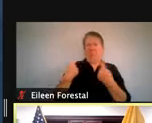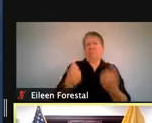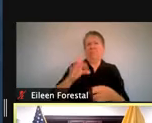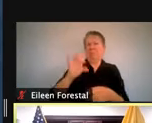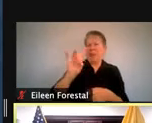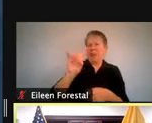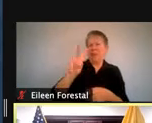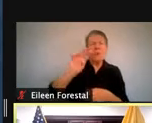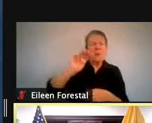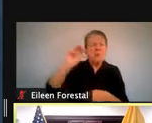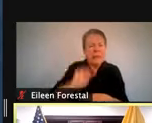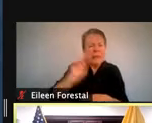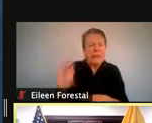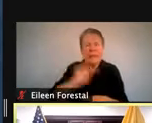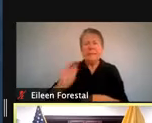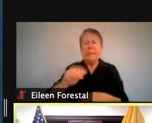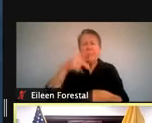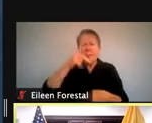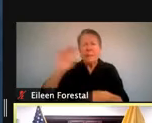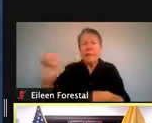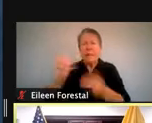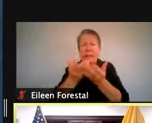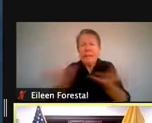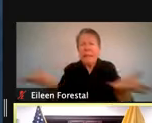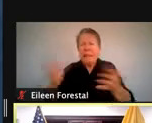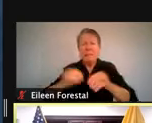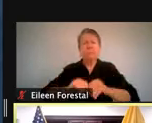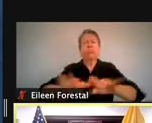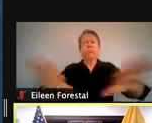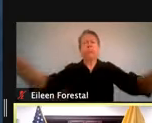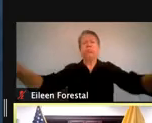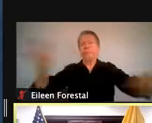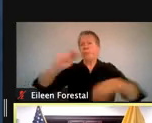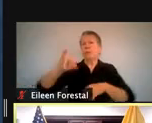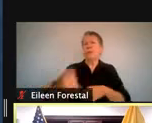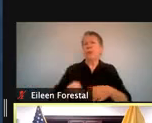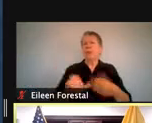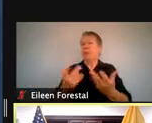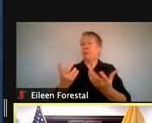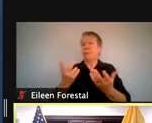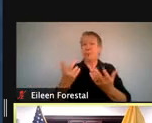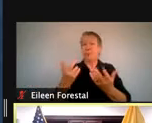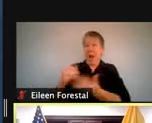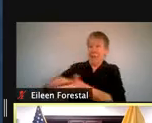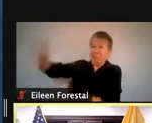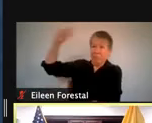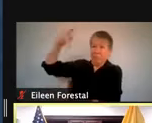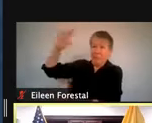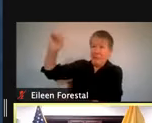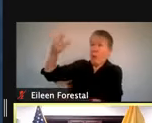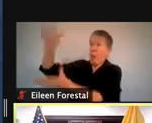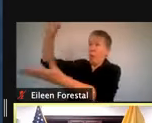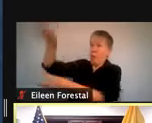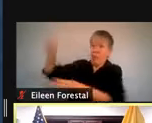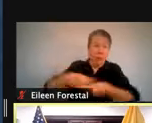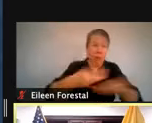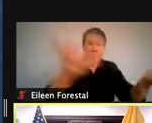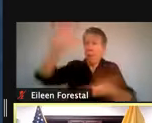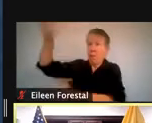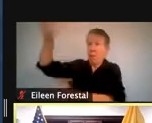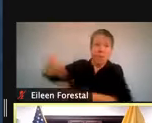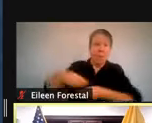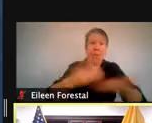However, even as PPE has been flowing out the door to critical areas, we were at the same time building the